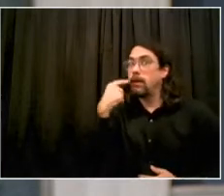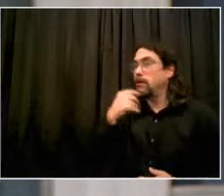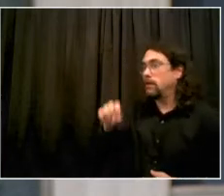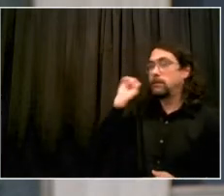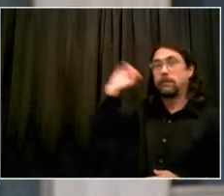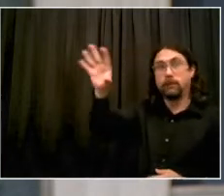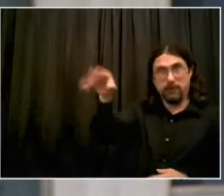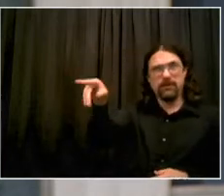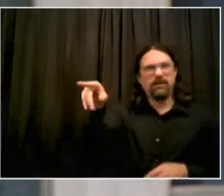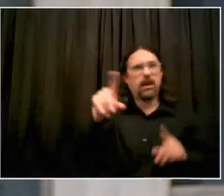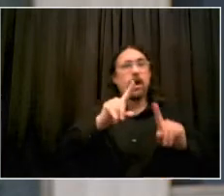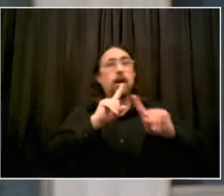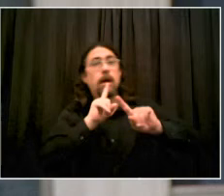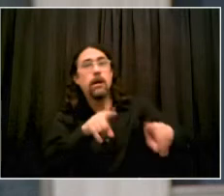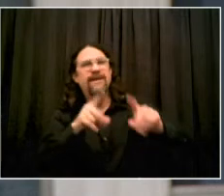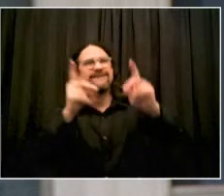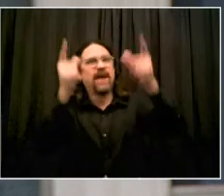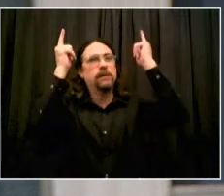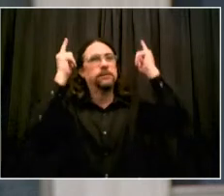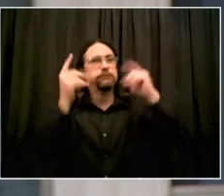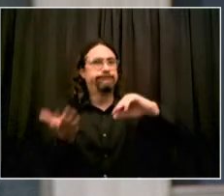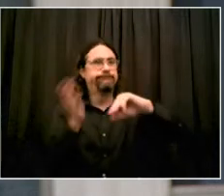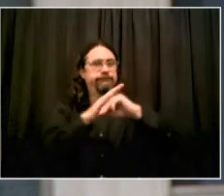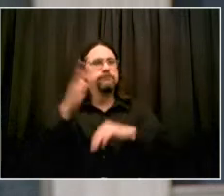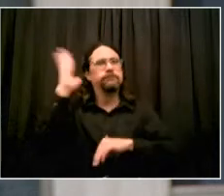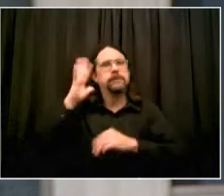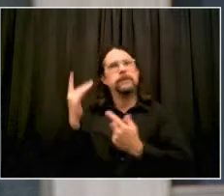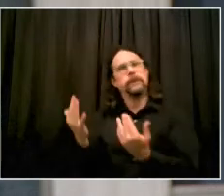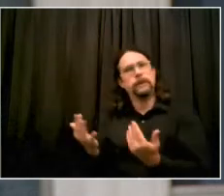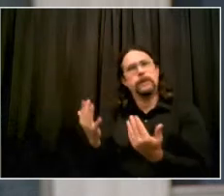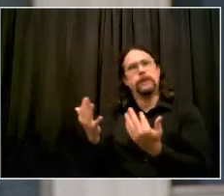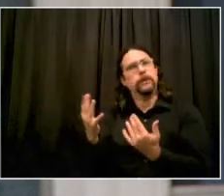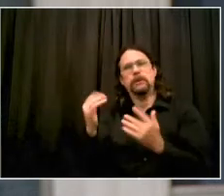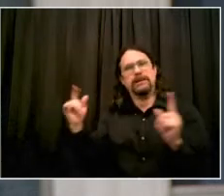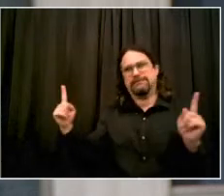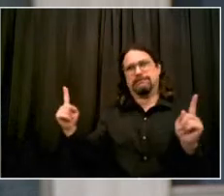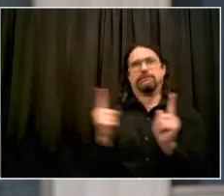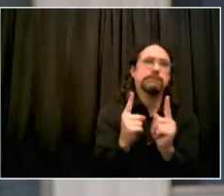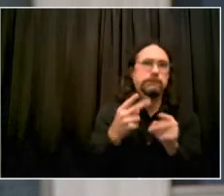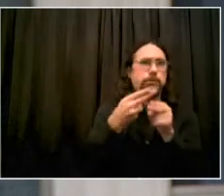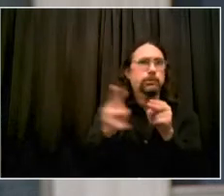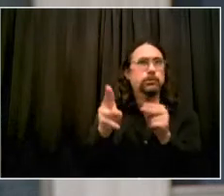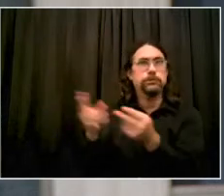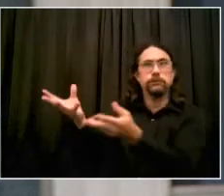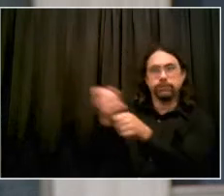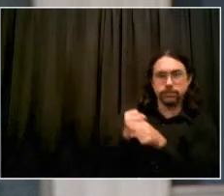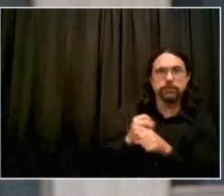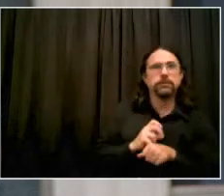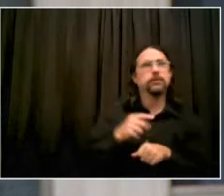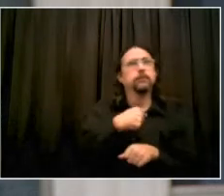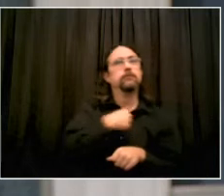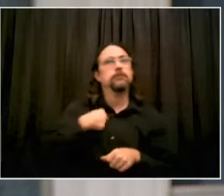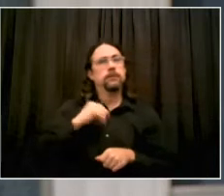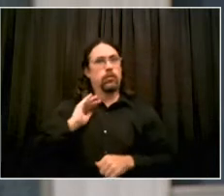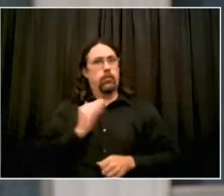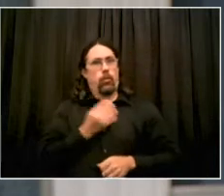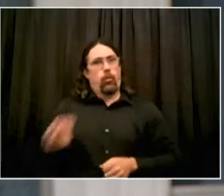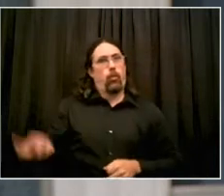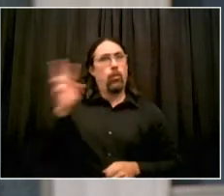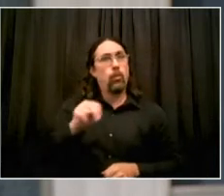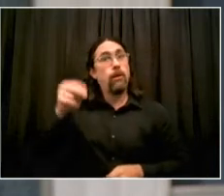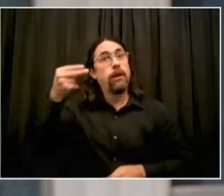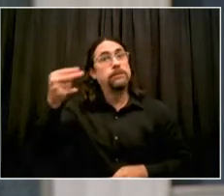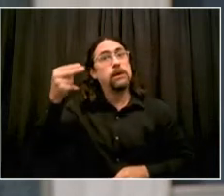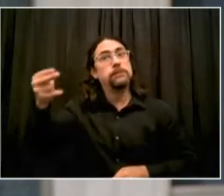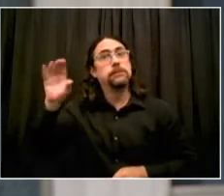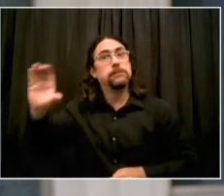mask distribution, and education. Going to increase this ability to do it in Yiddish, working with additional organizations.